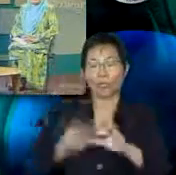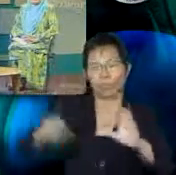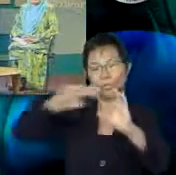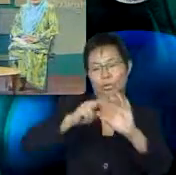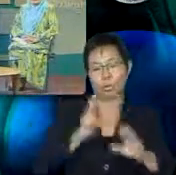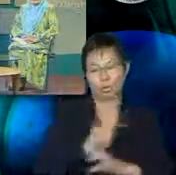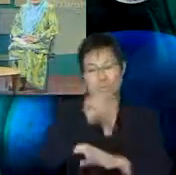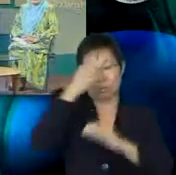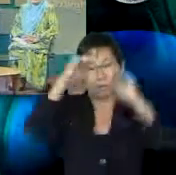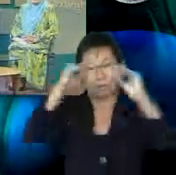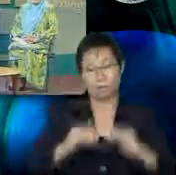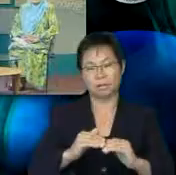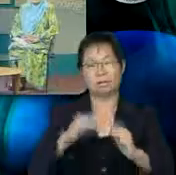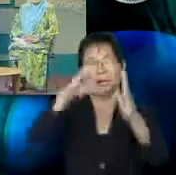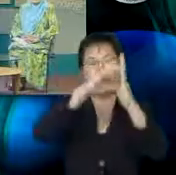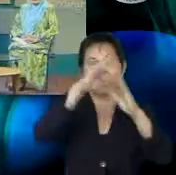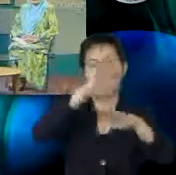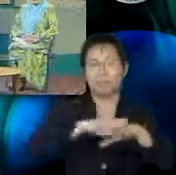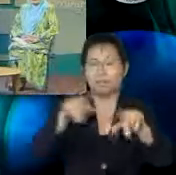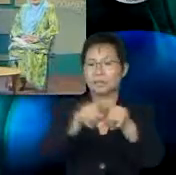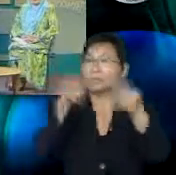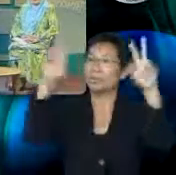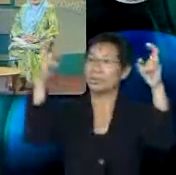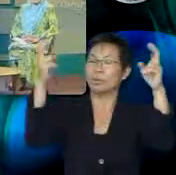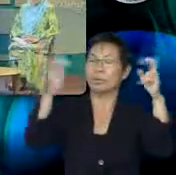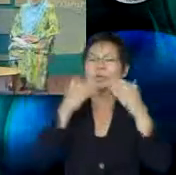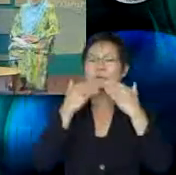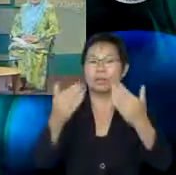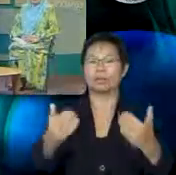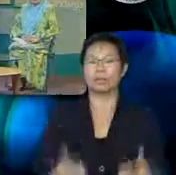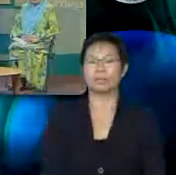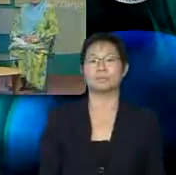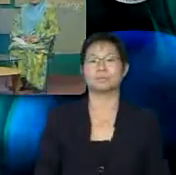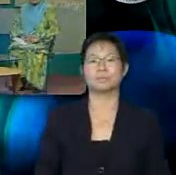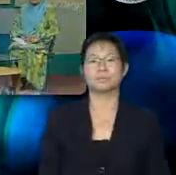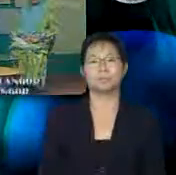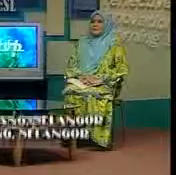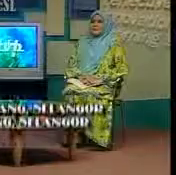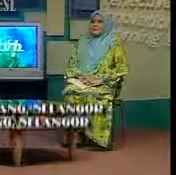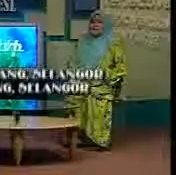us for our next episode on the same topic. Thank you.